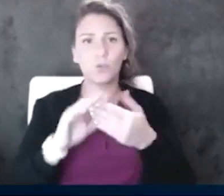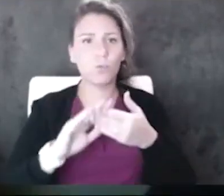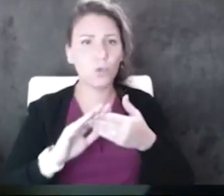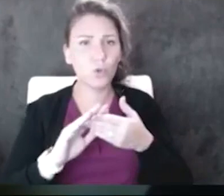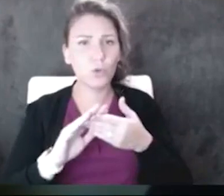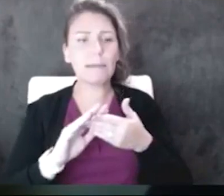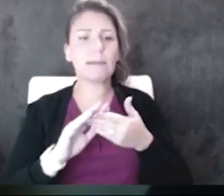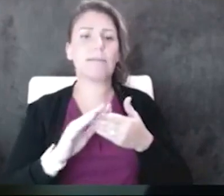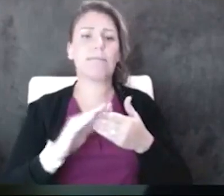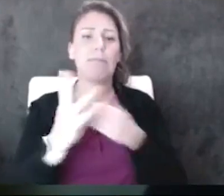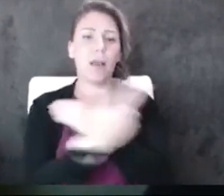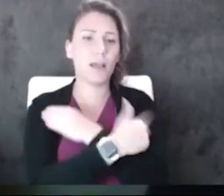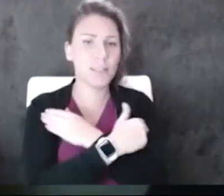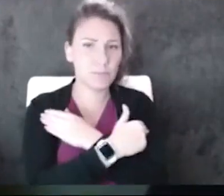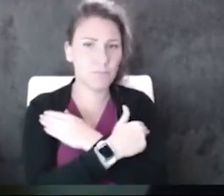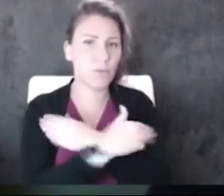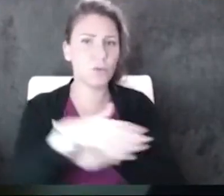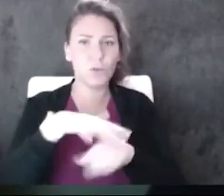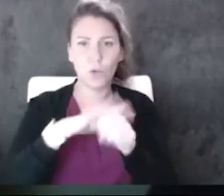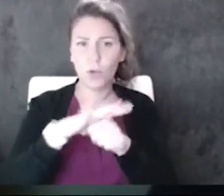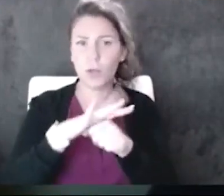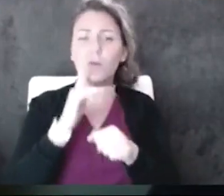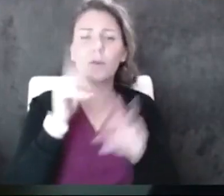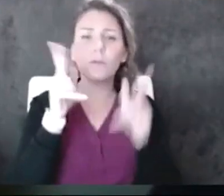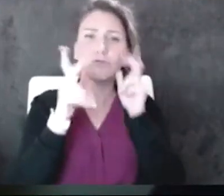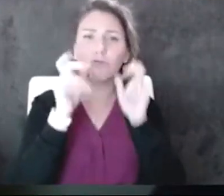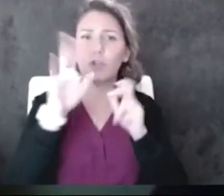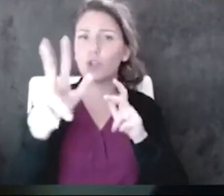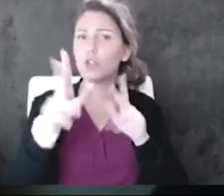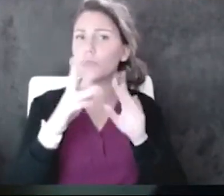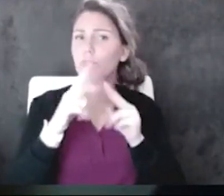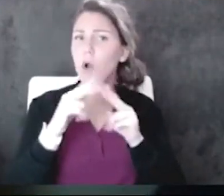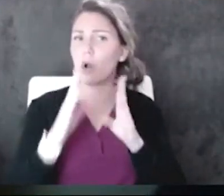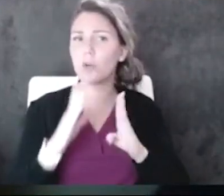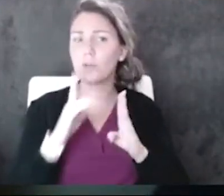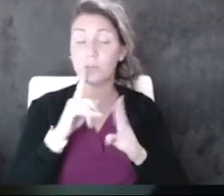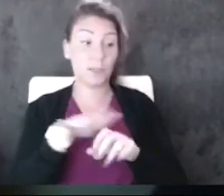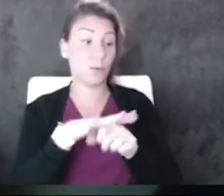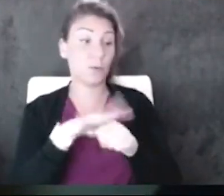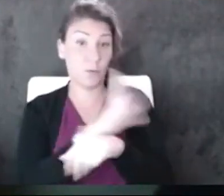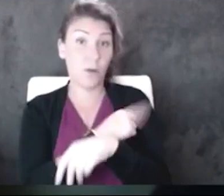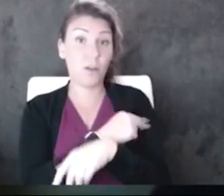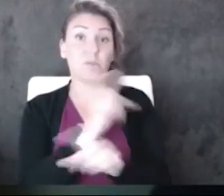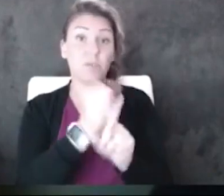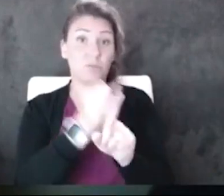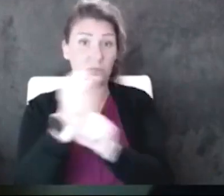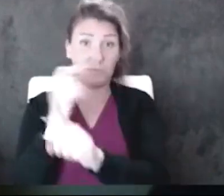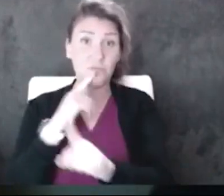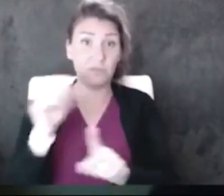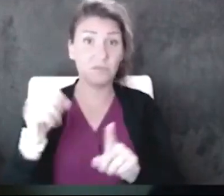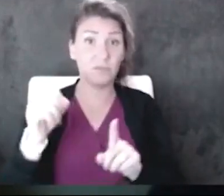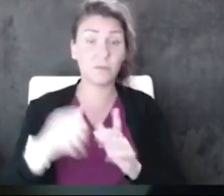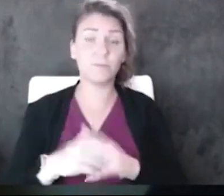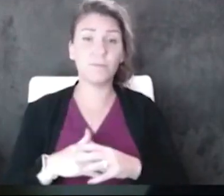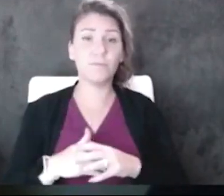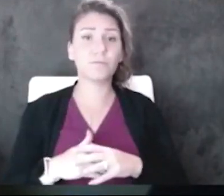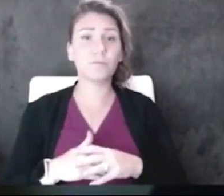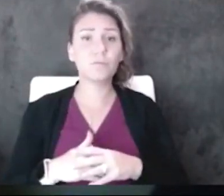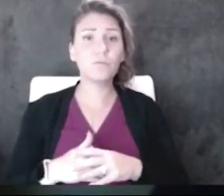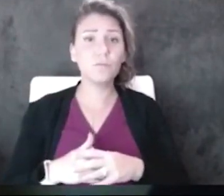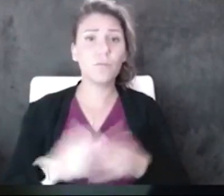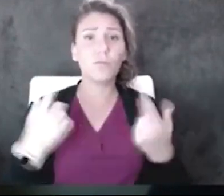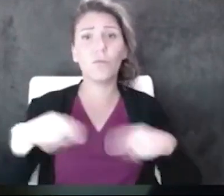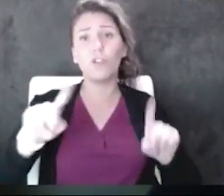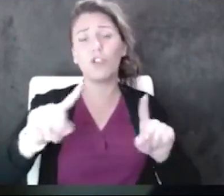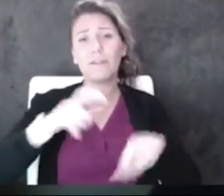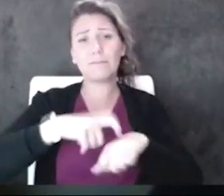partners? Yeah, it definitely impacts our local hospitals. And during a time when their resources are already strained due